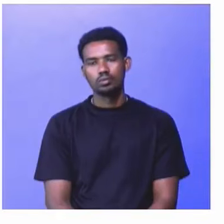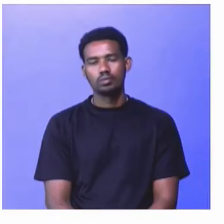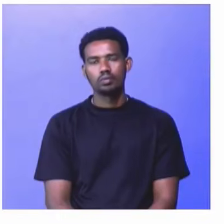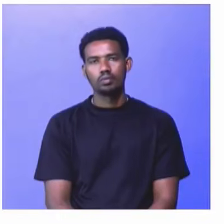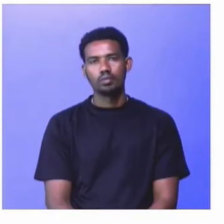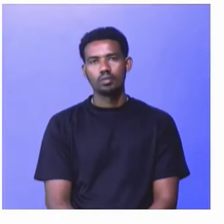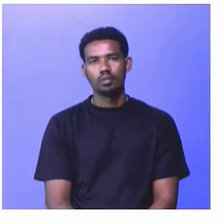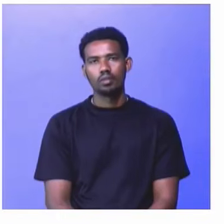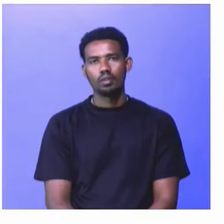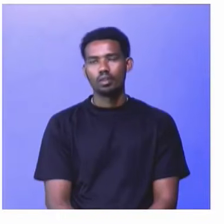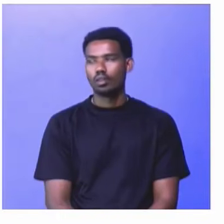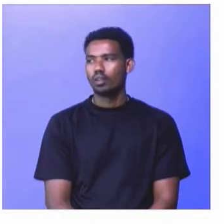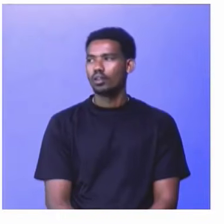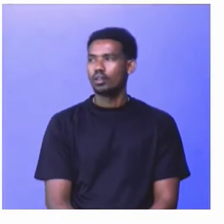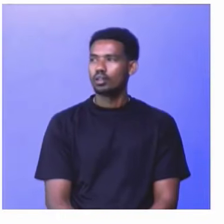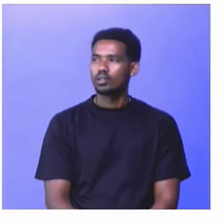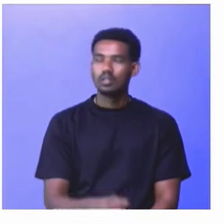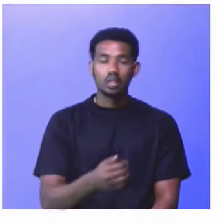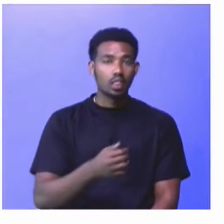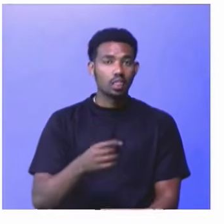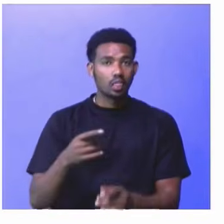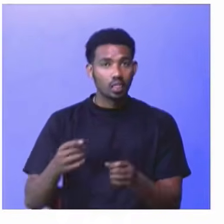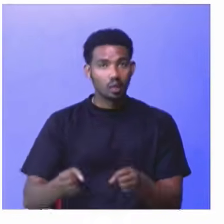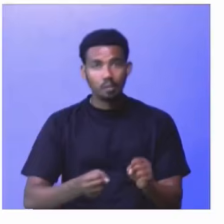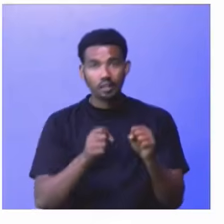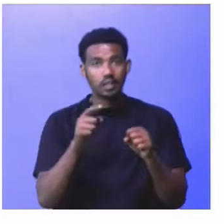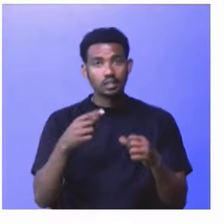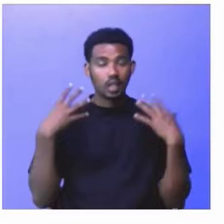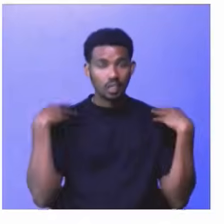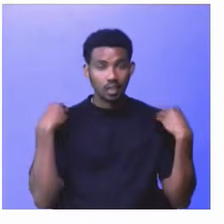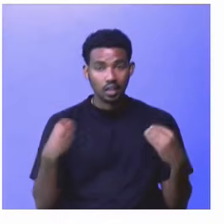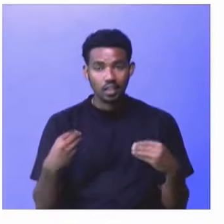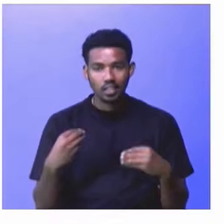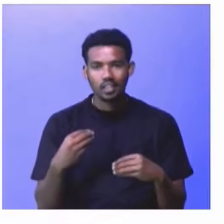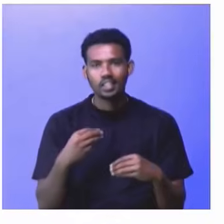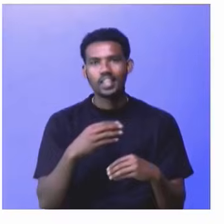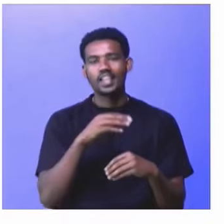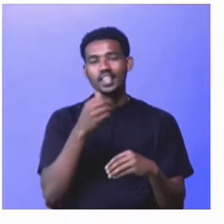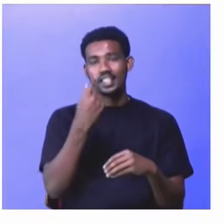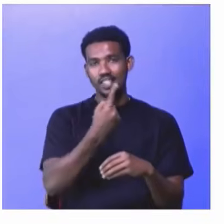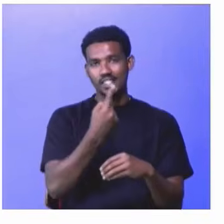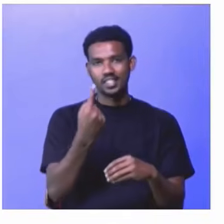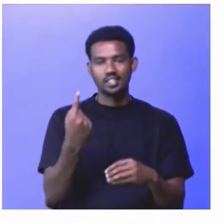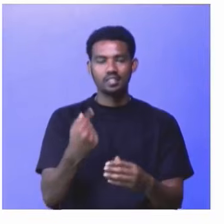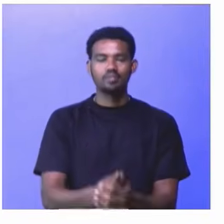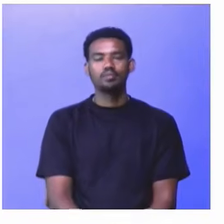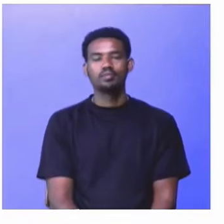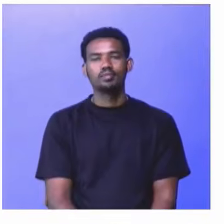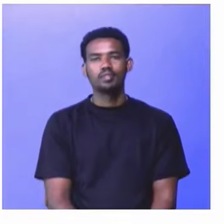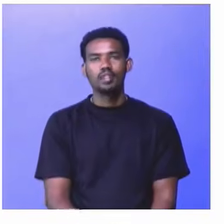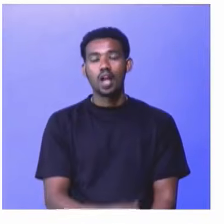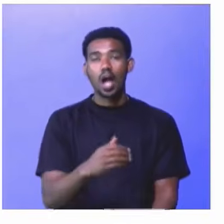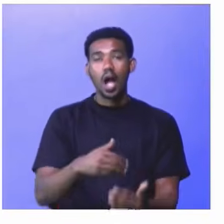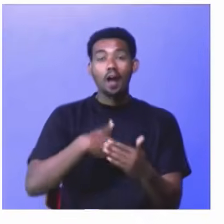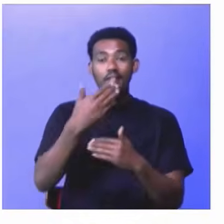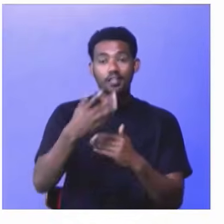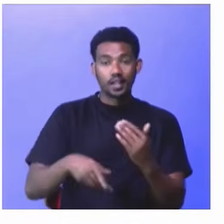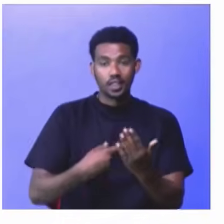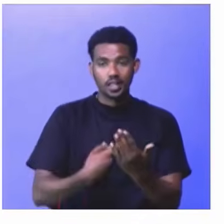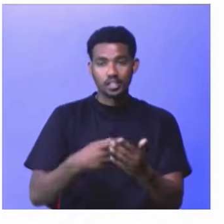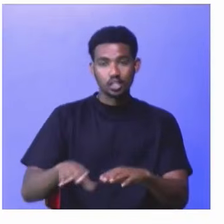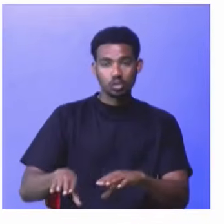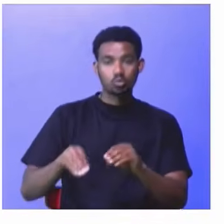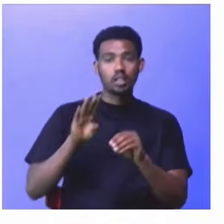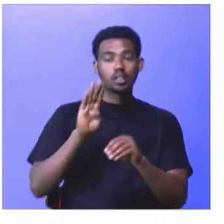So here is the method that greeting in each other. So after this, student